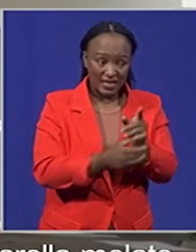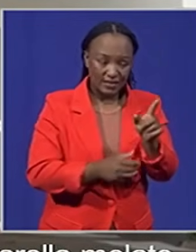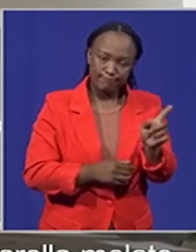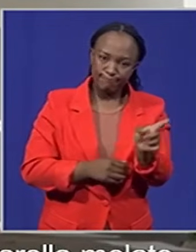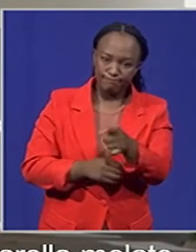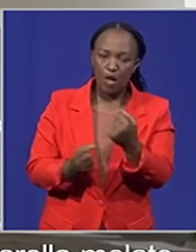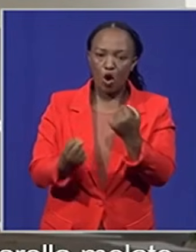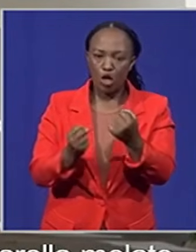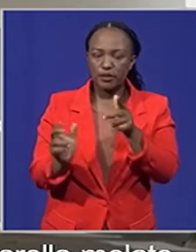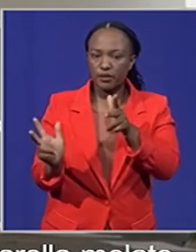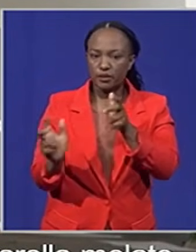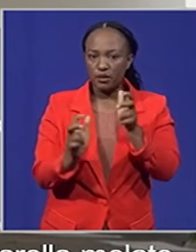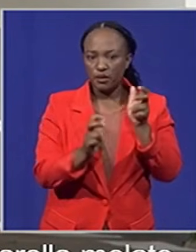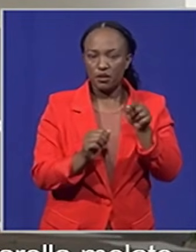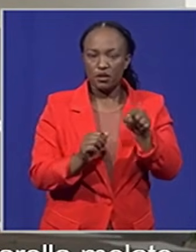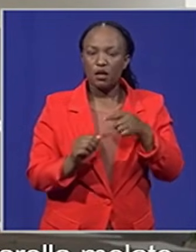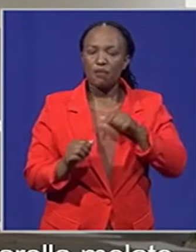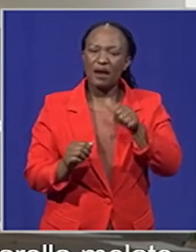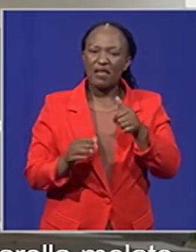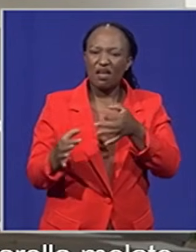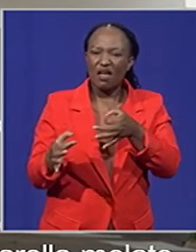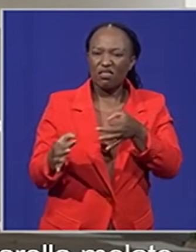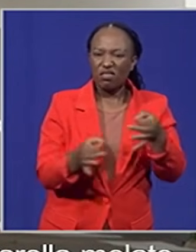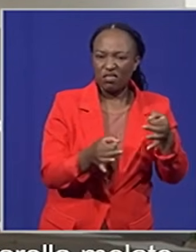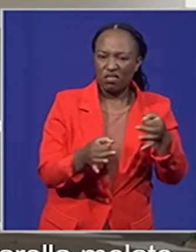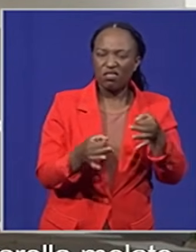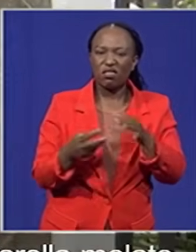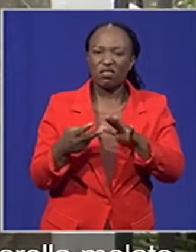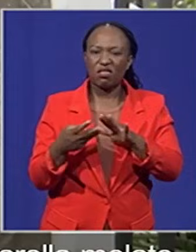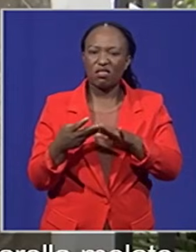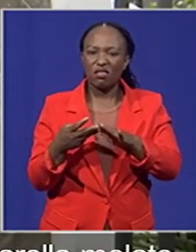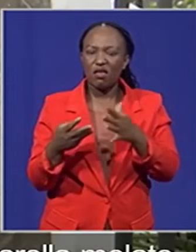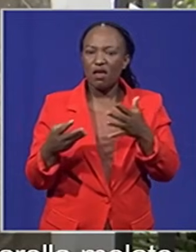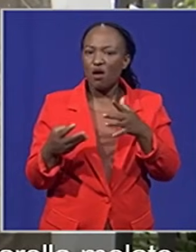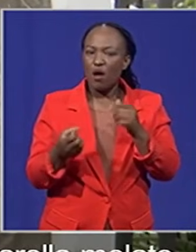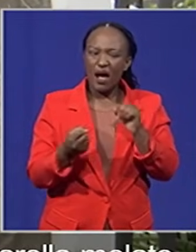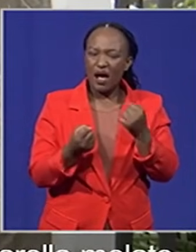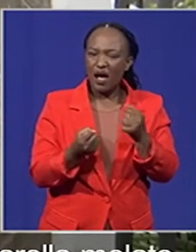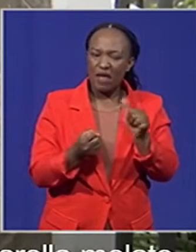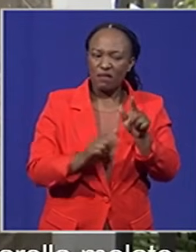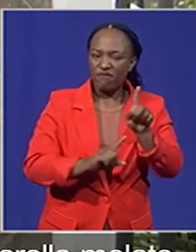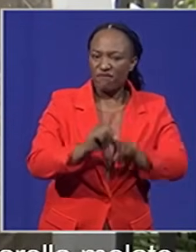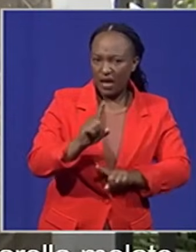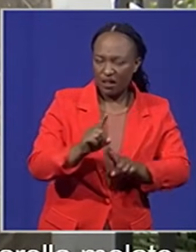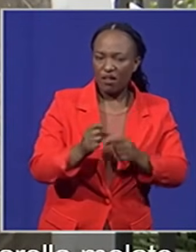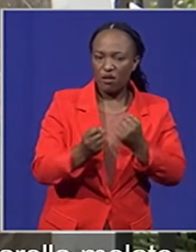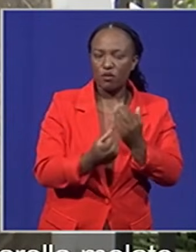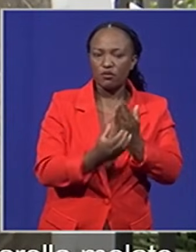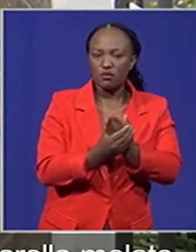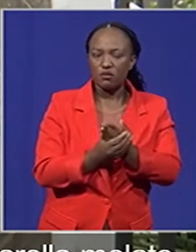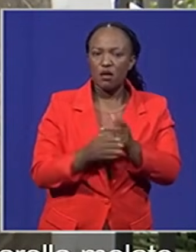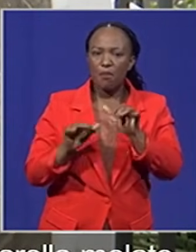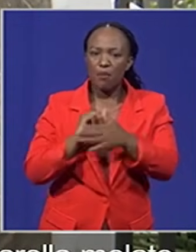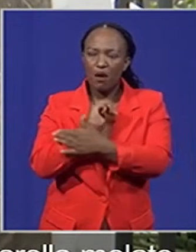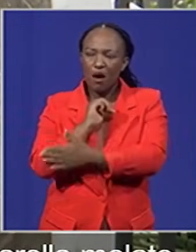jalo ngodiego fa ka fa jelengwe e le go retelelwa go sekisa dikgetsi tseo di bakile gore setšhaba